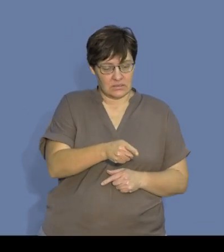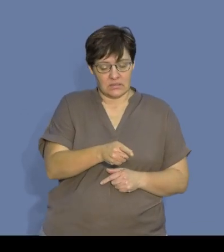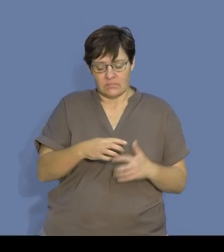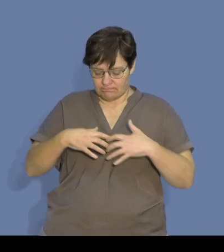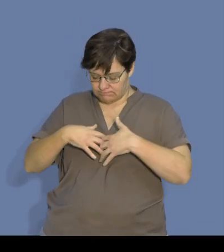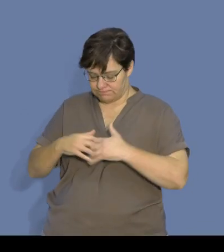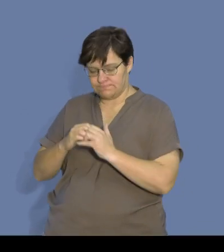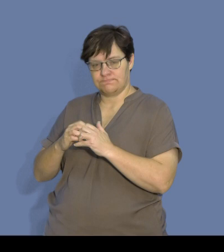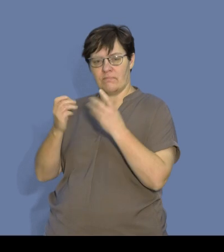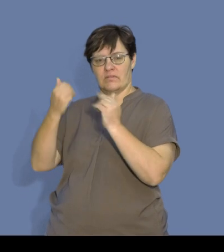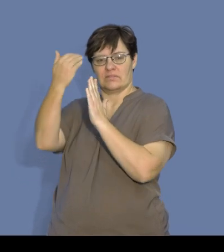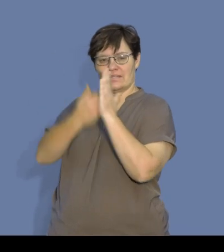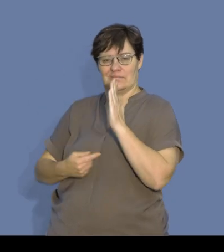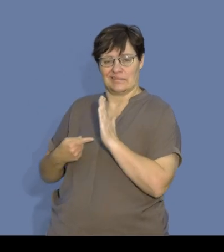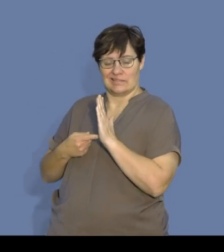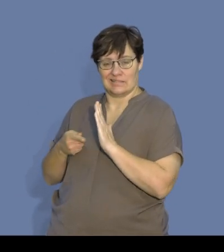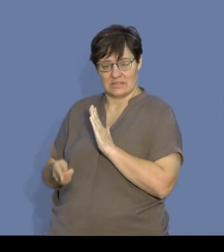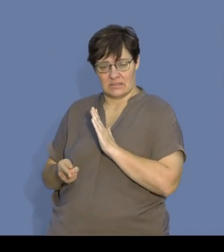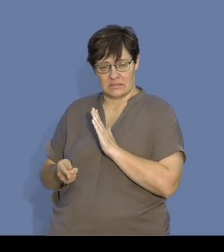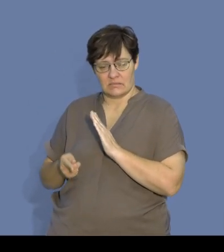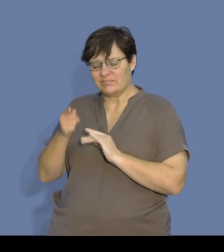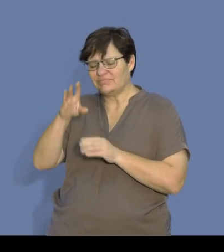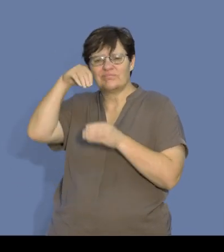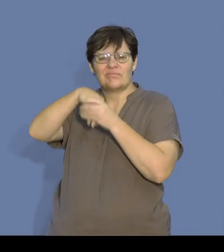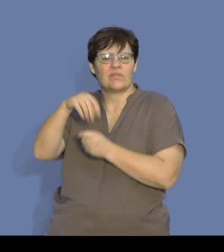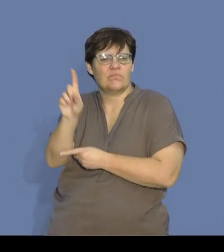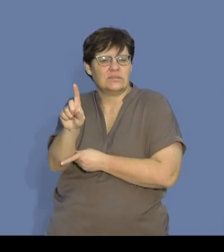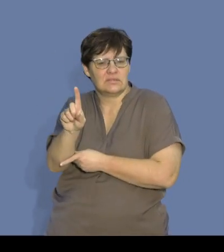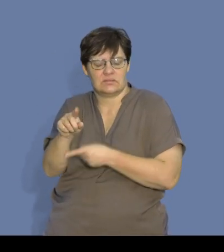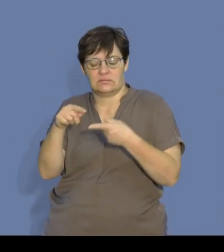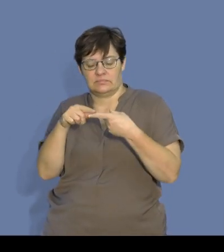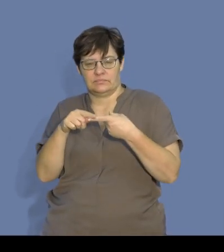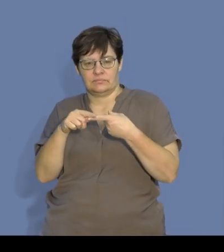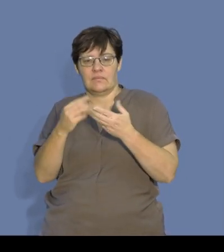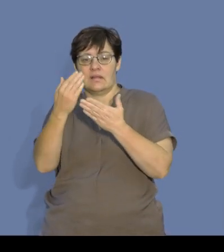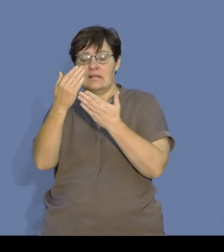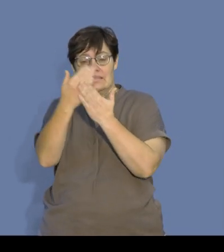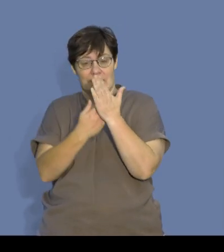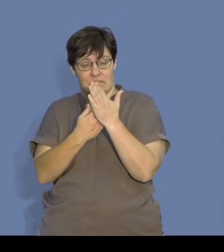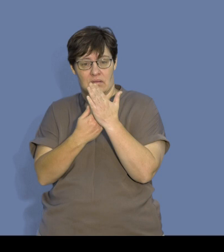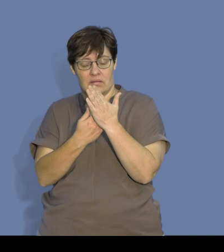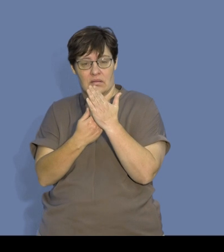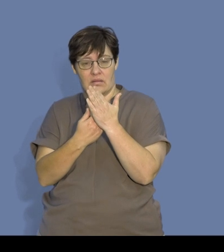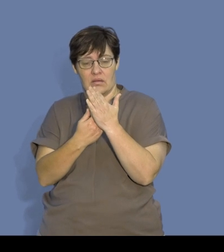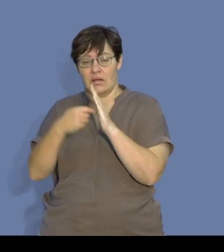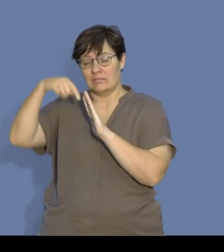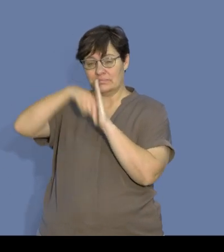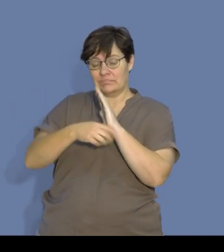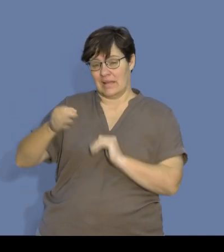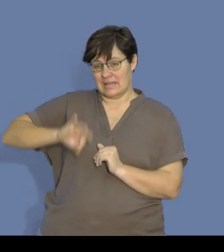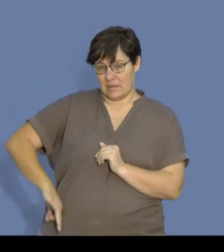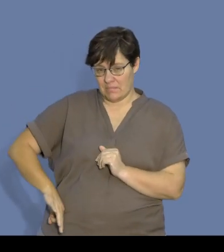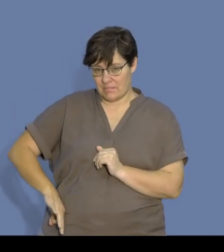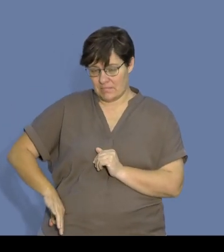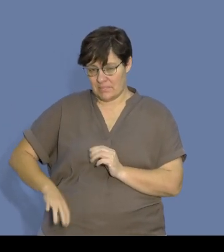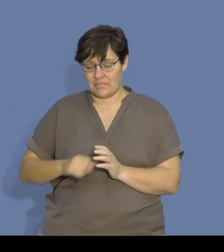up financial statements which consist of your statement of comprehensive income, which